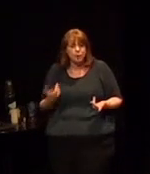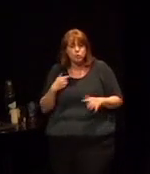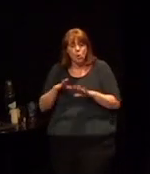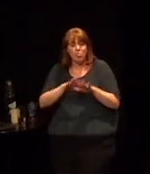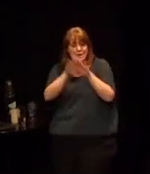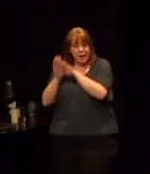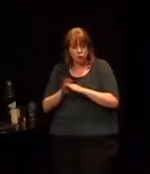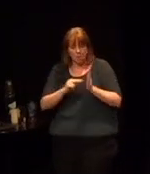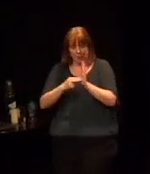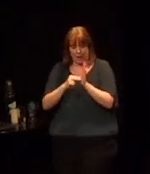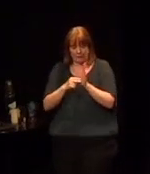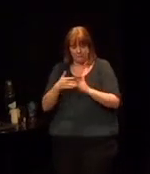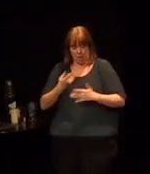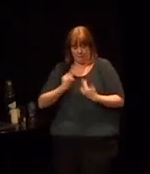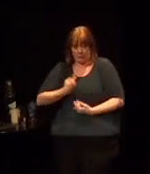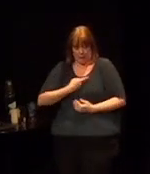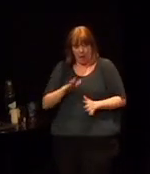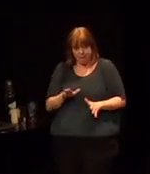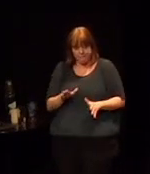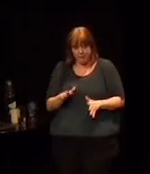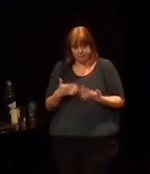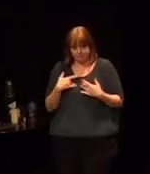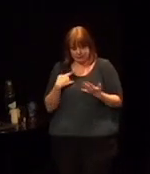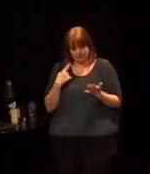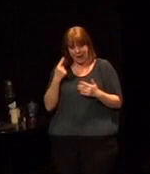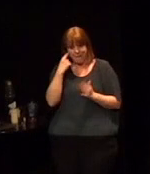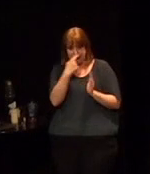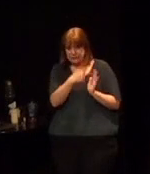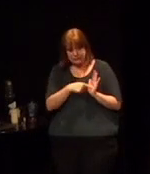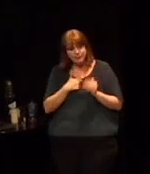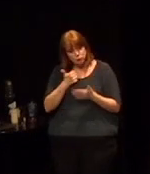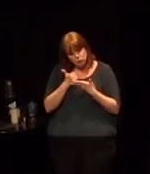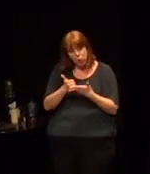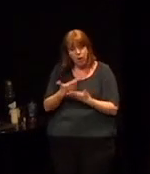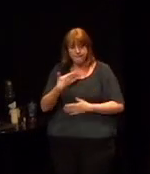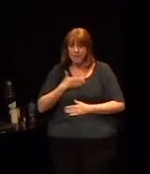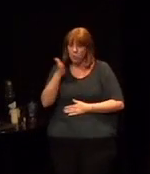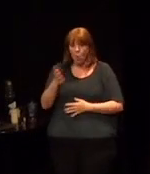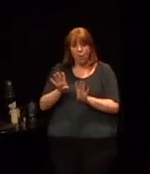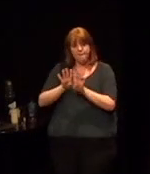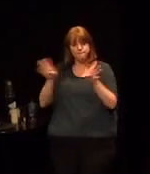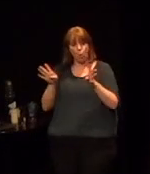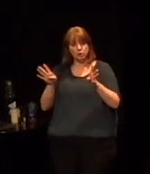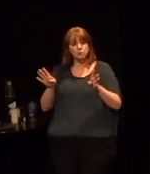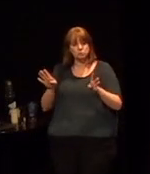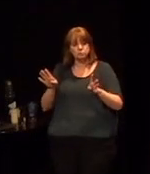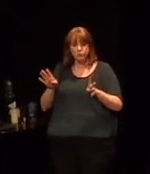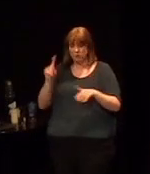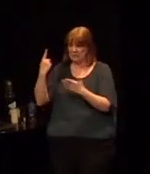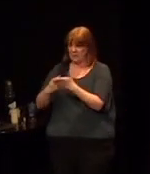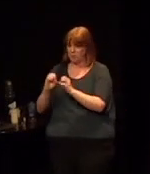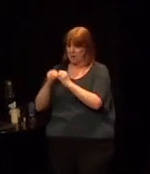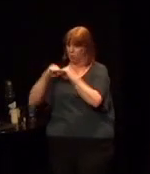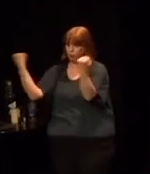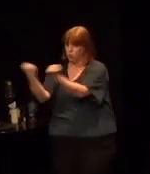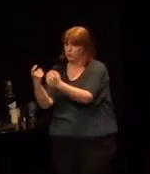national plan for me gives me evidence and support when I go to the board of directors or people as decision makers